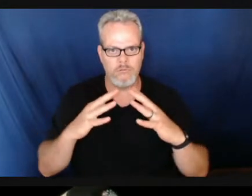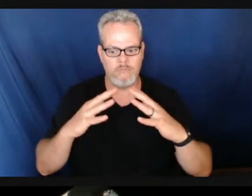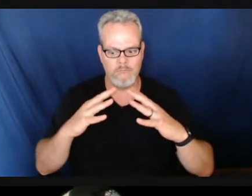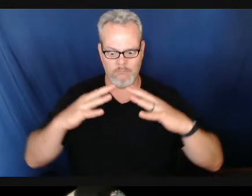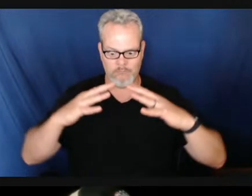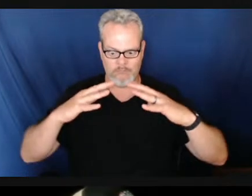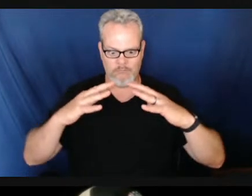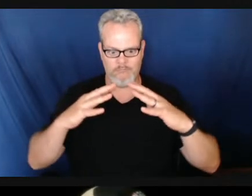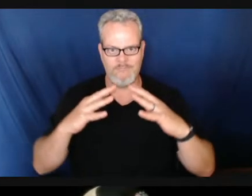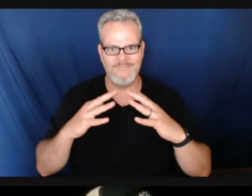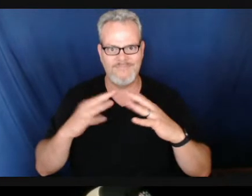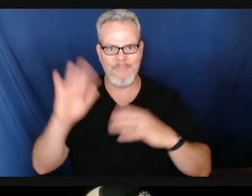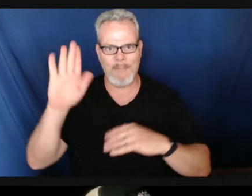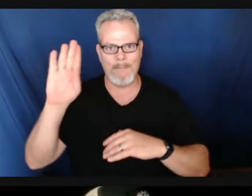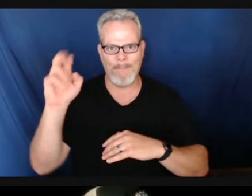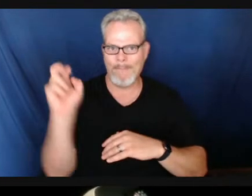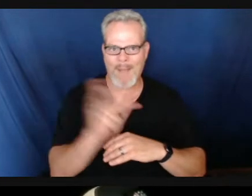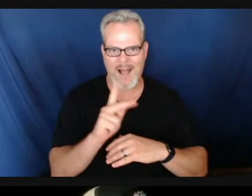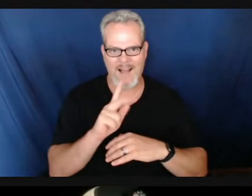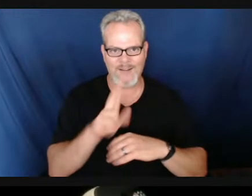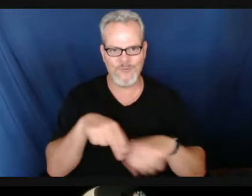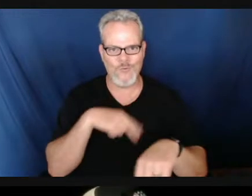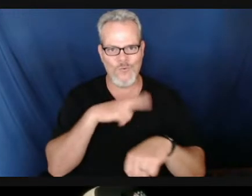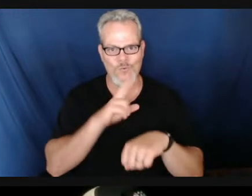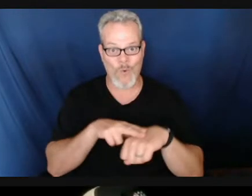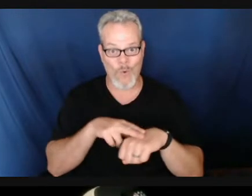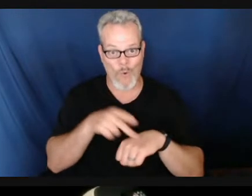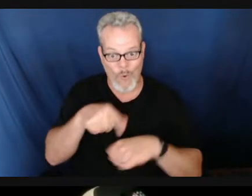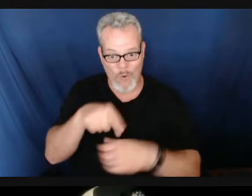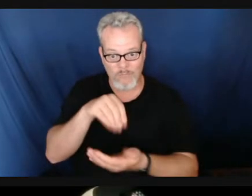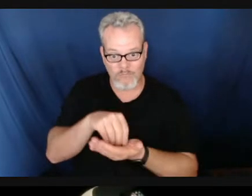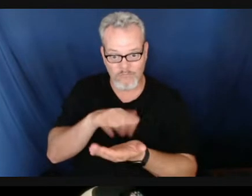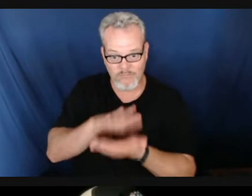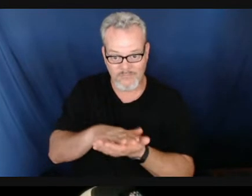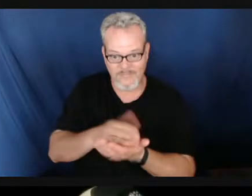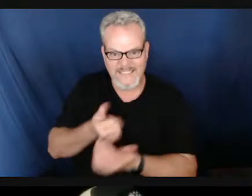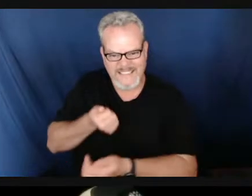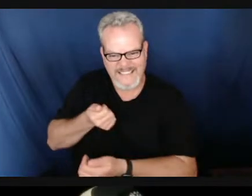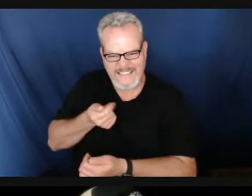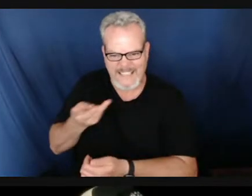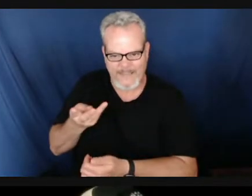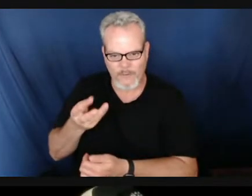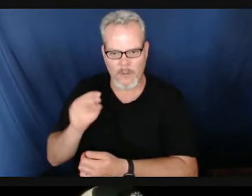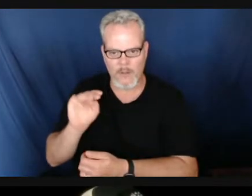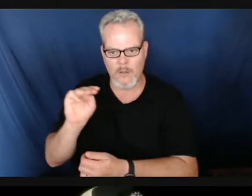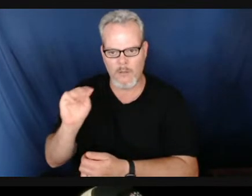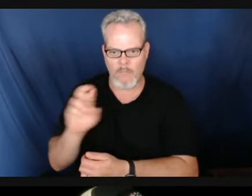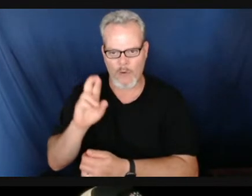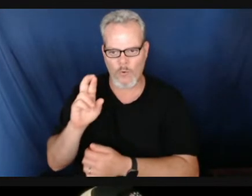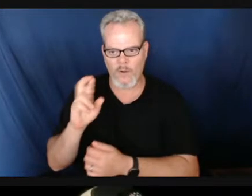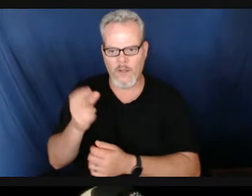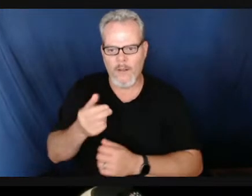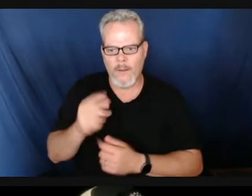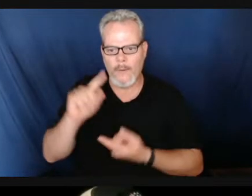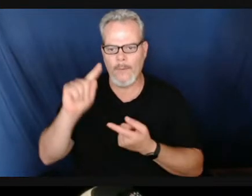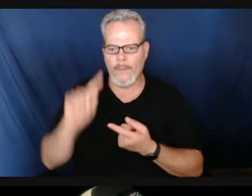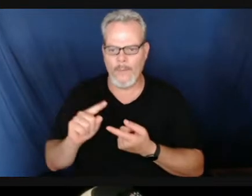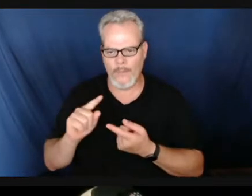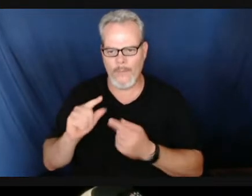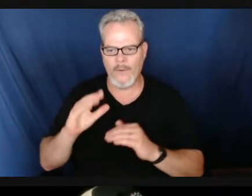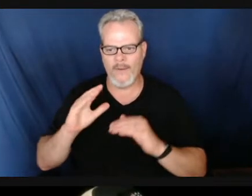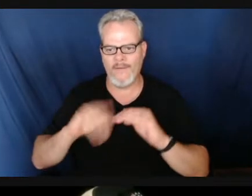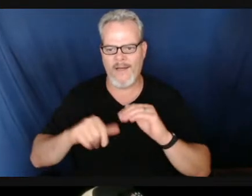level, which they note here is several microradians less than a peak inflation